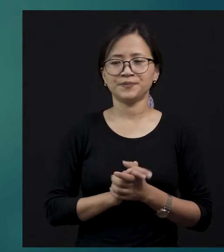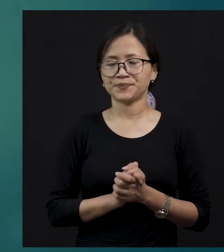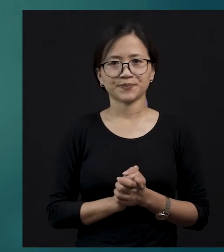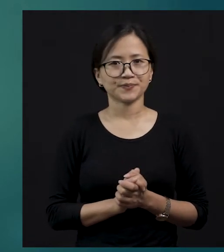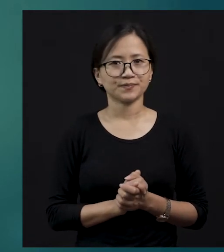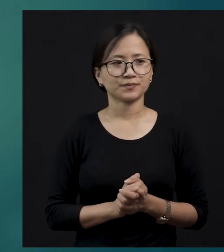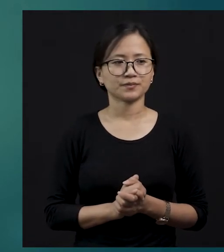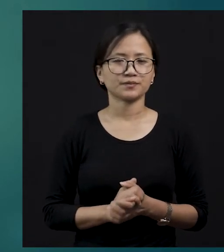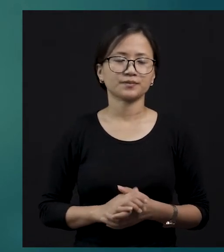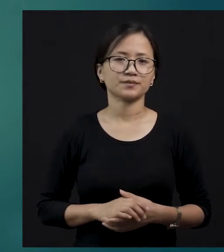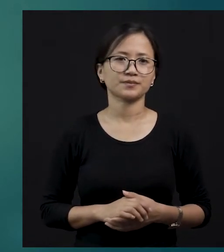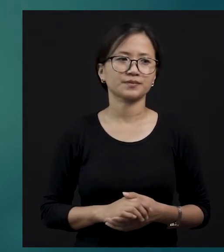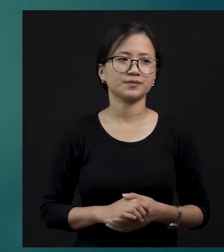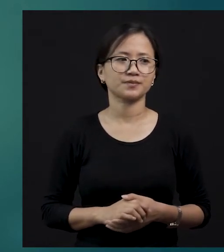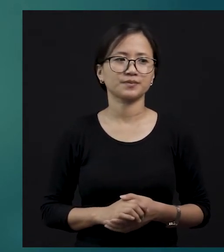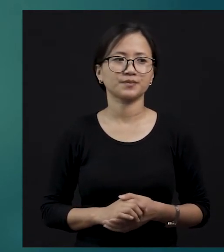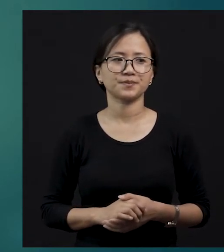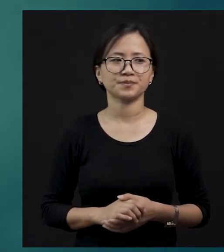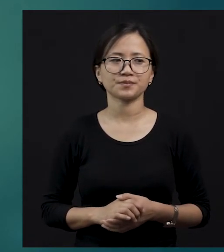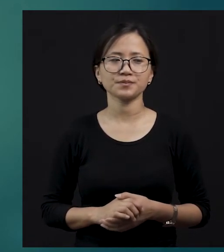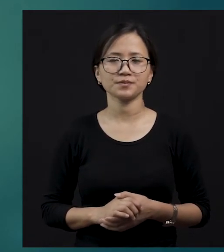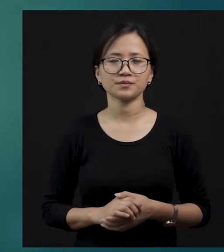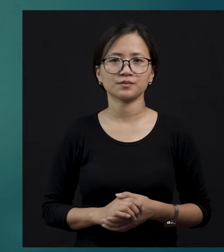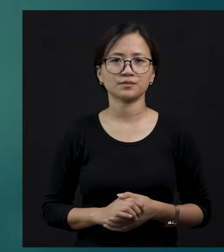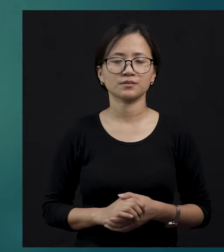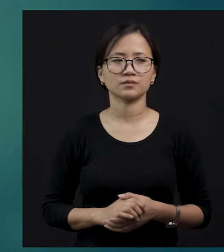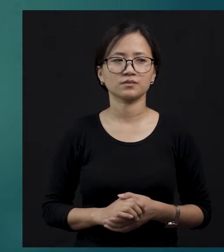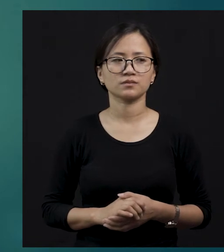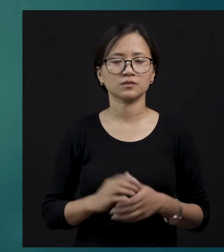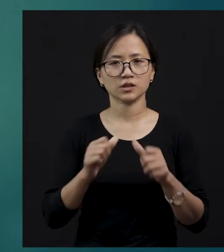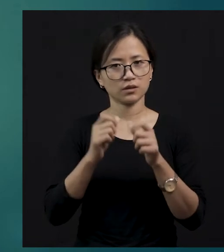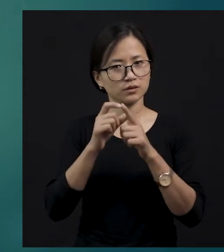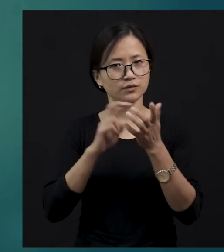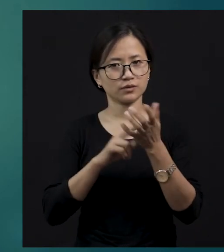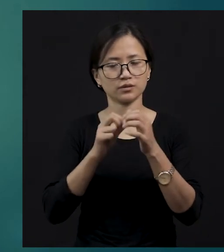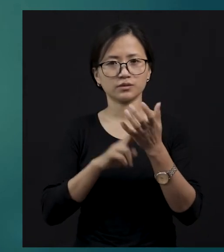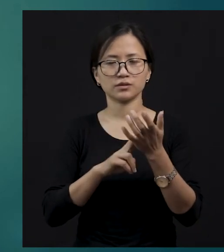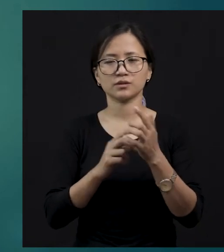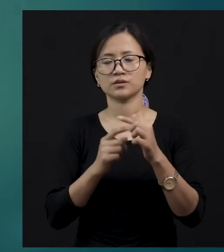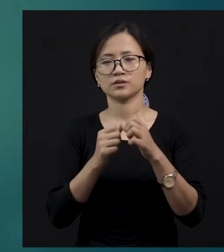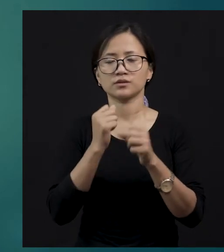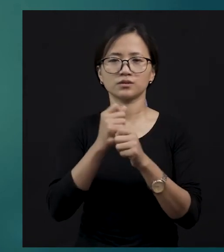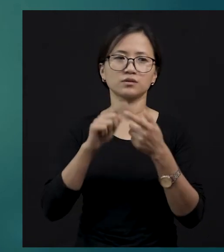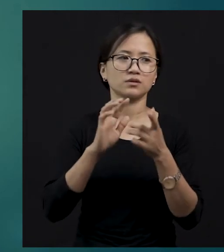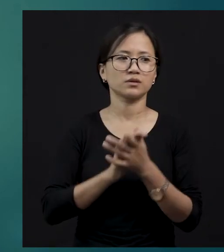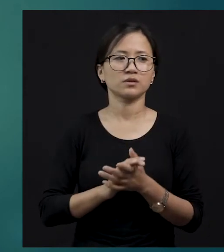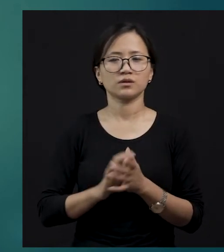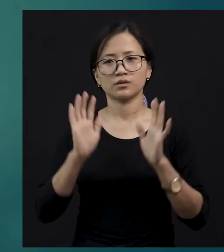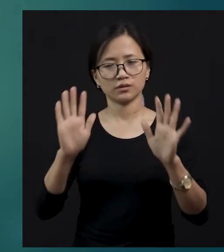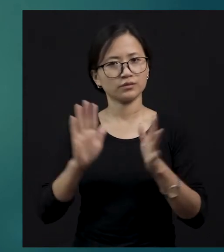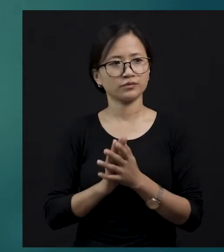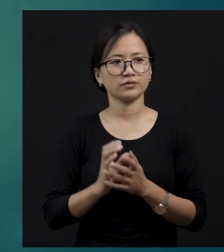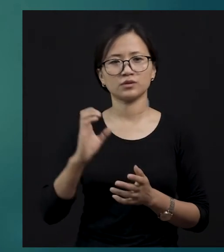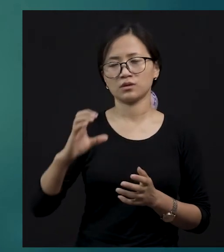double hump, these 2 humps, okay? And yes, the advantage of having a hump. We are not camels, so we